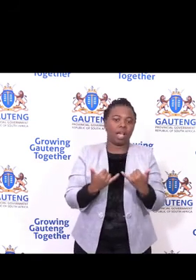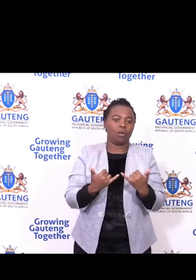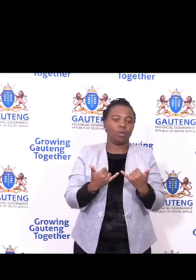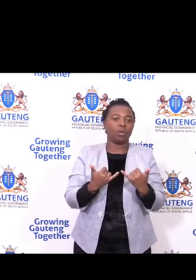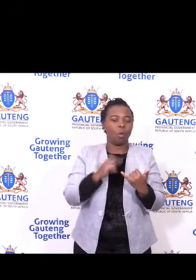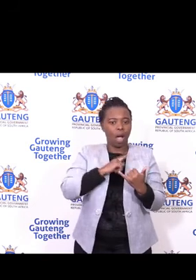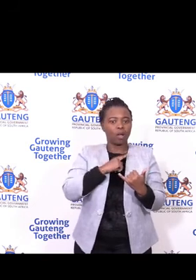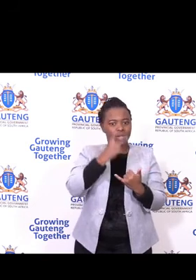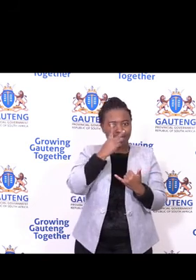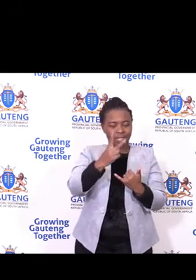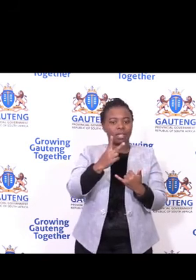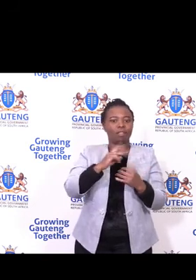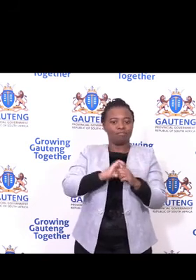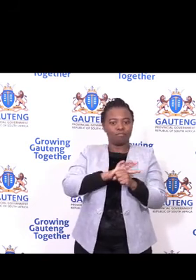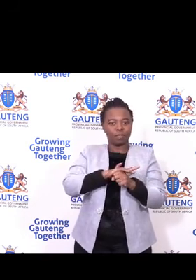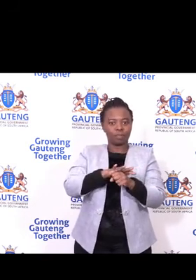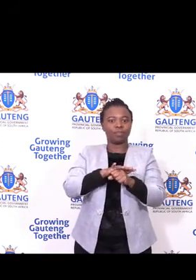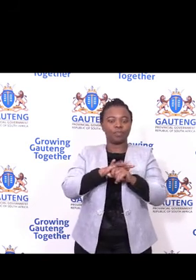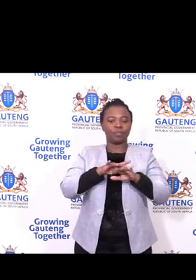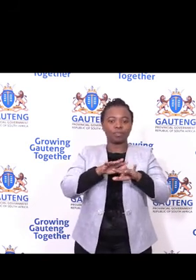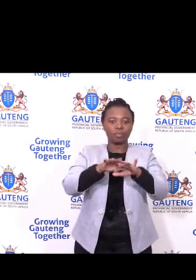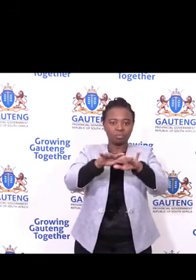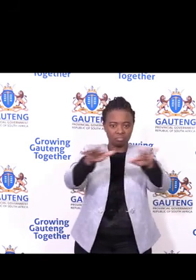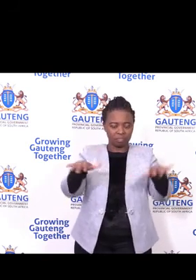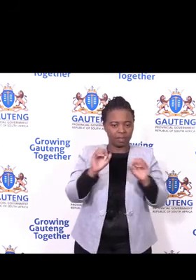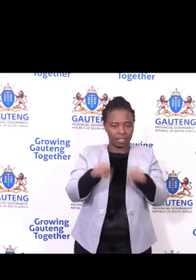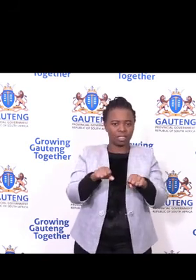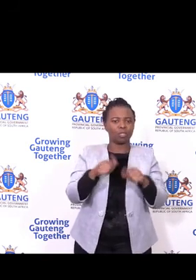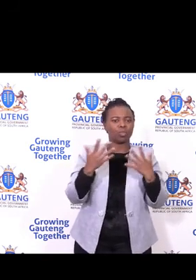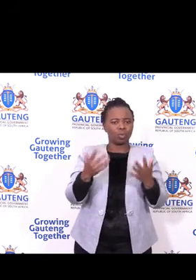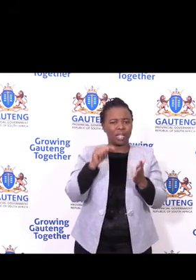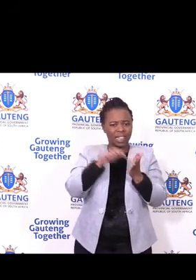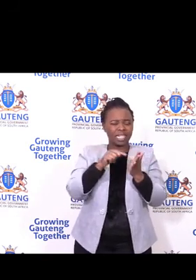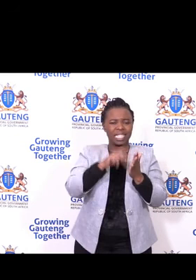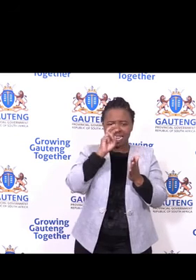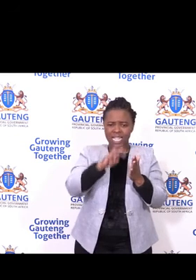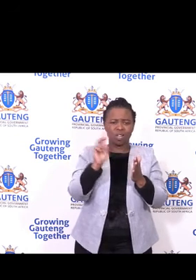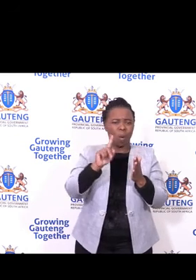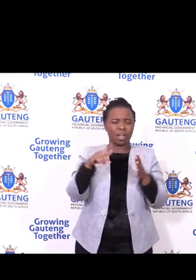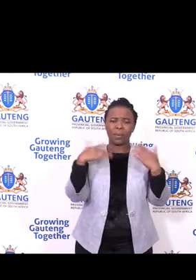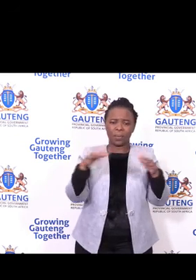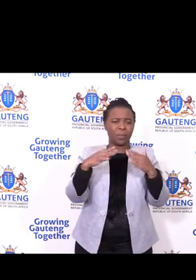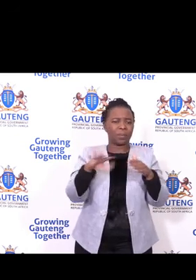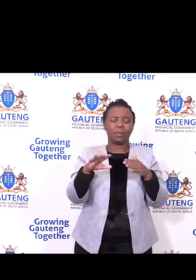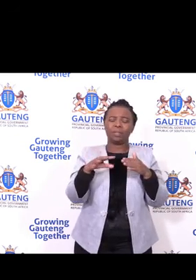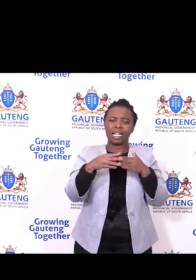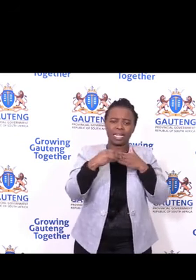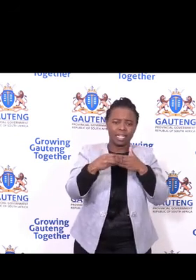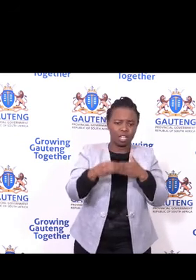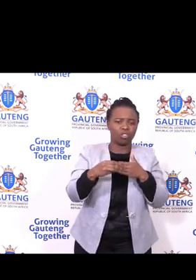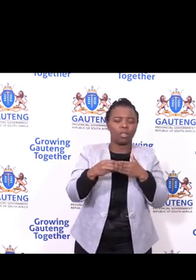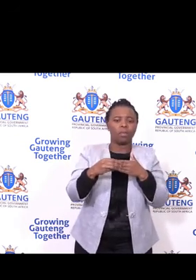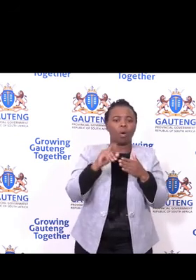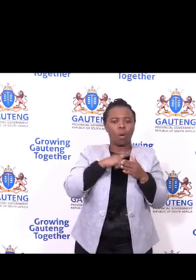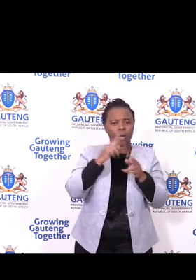the pandemic evolving. And this is just something that needs a dynamic leadership that will be able to review and use data